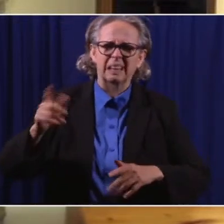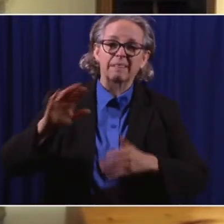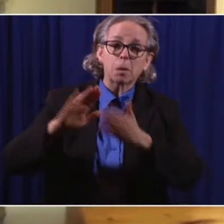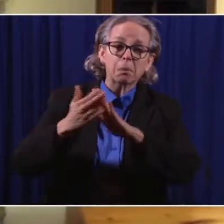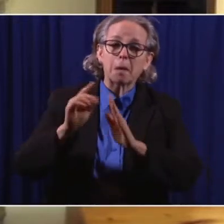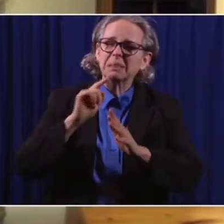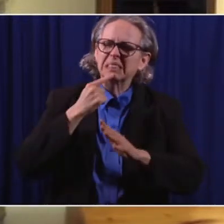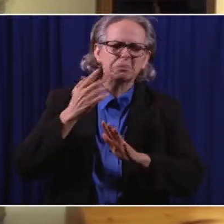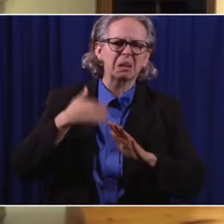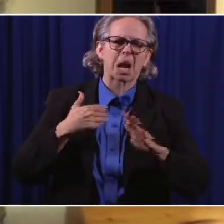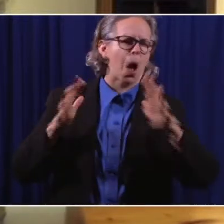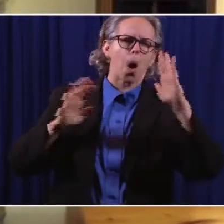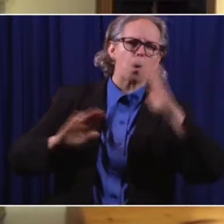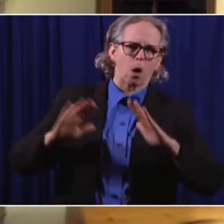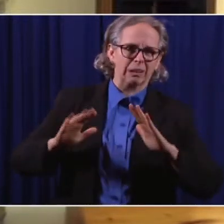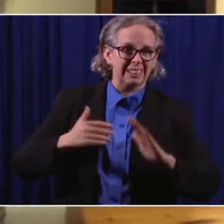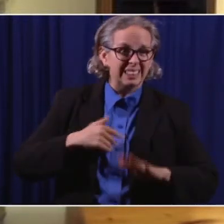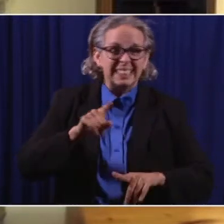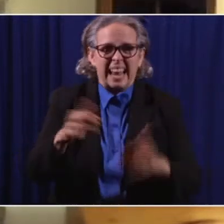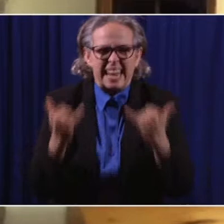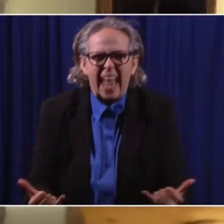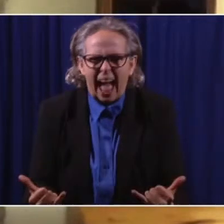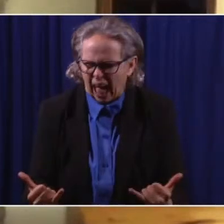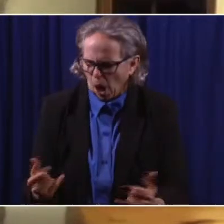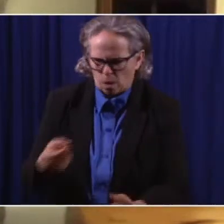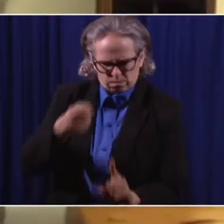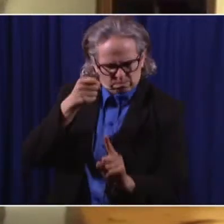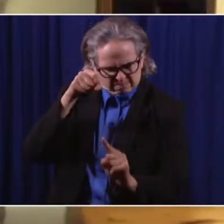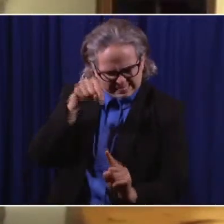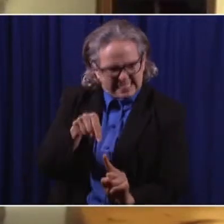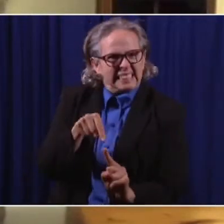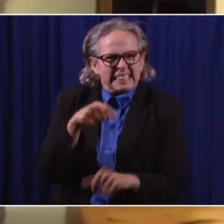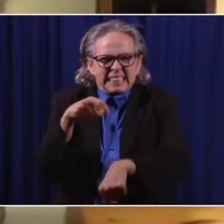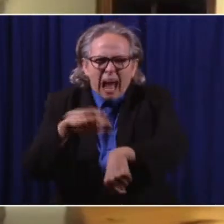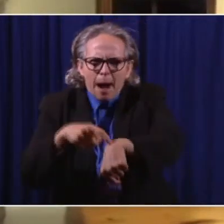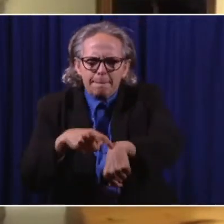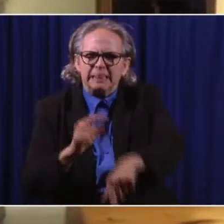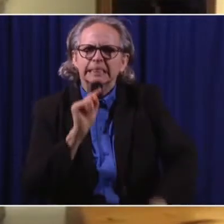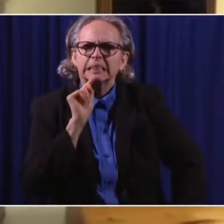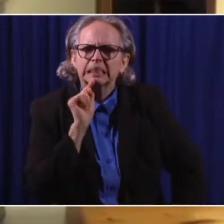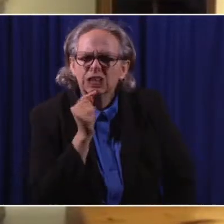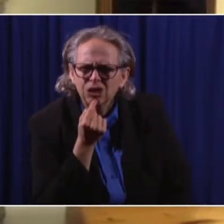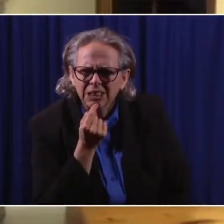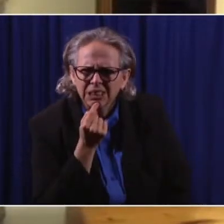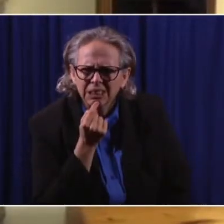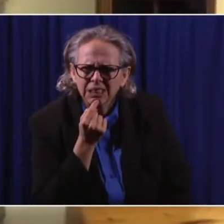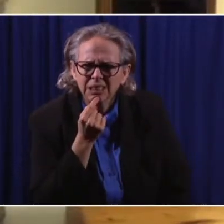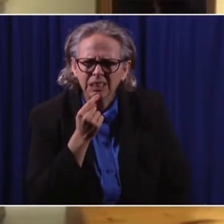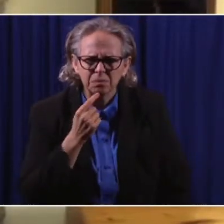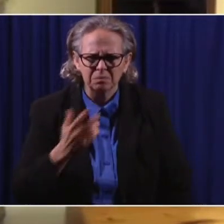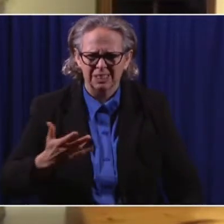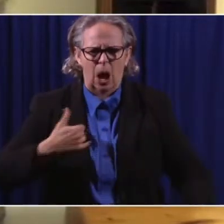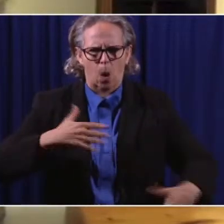it is now serious. And it's time for all of us to come together.